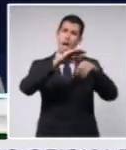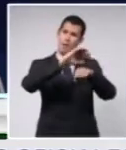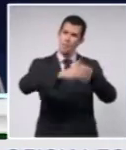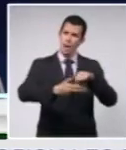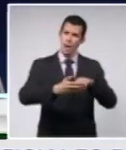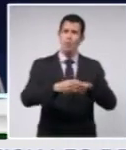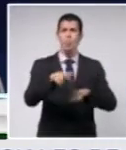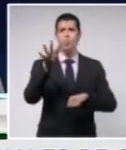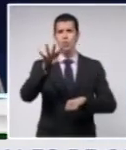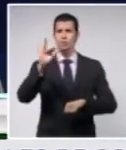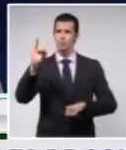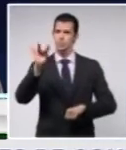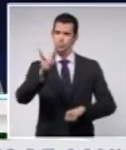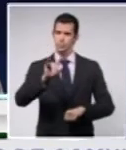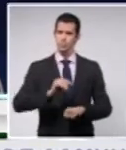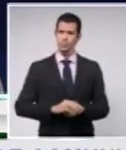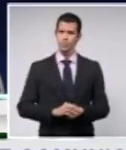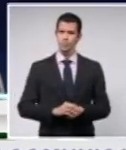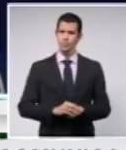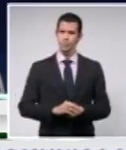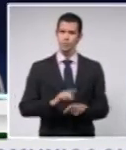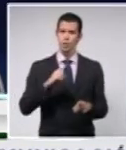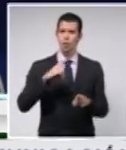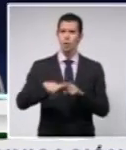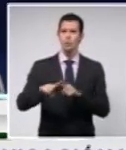335 in the Civil Defense Laboratories,